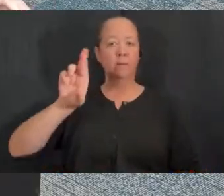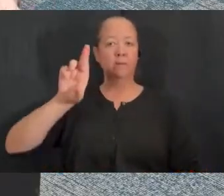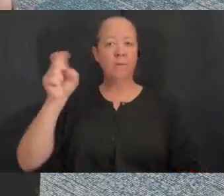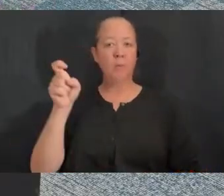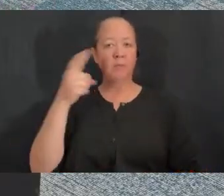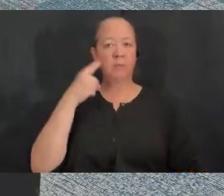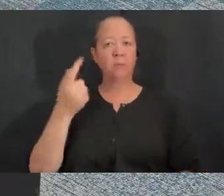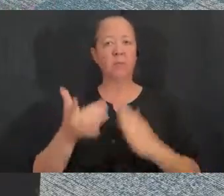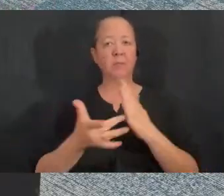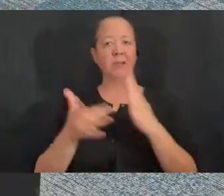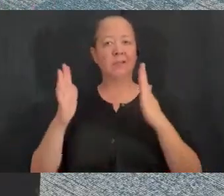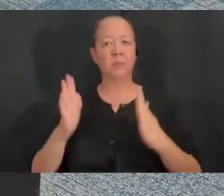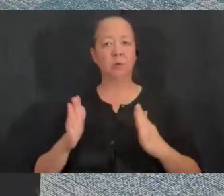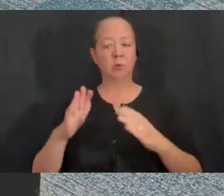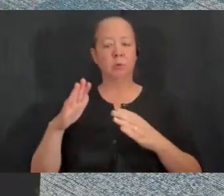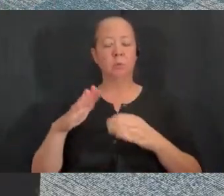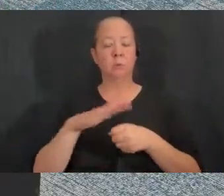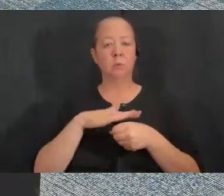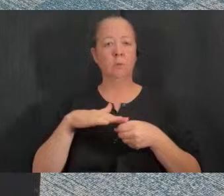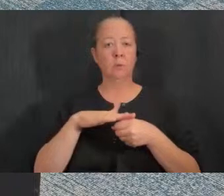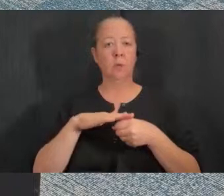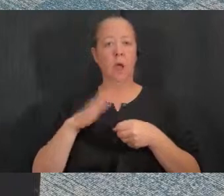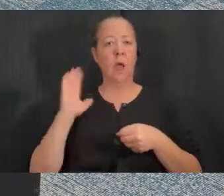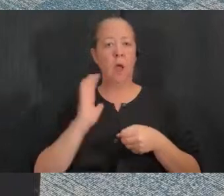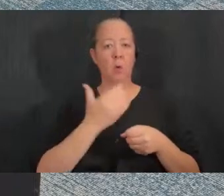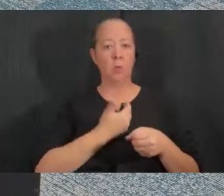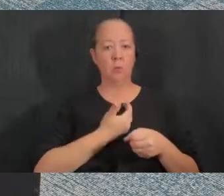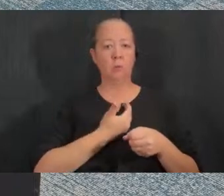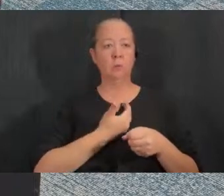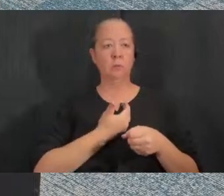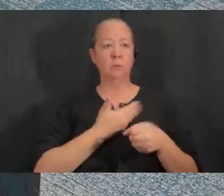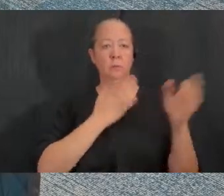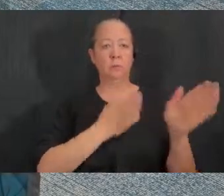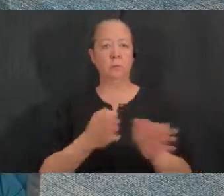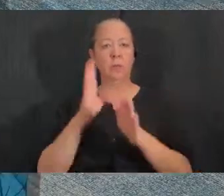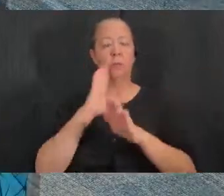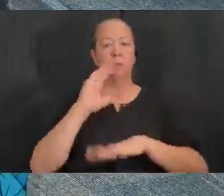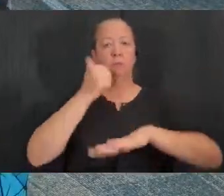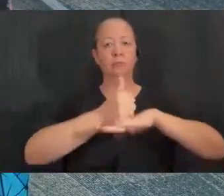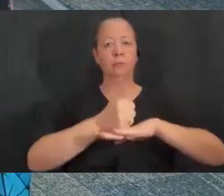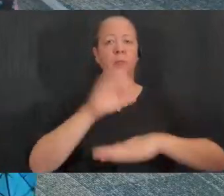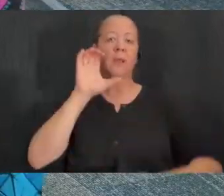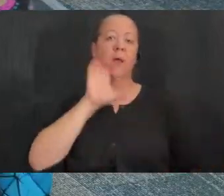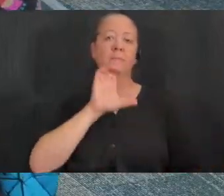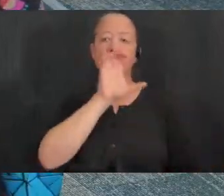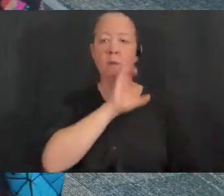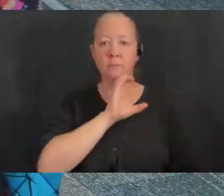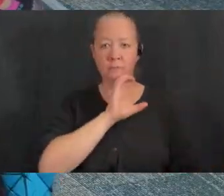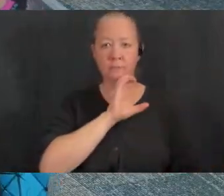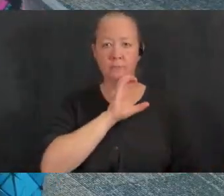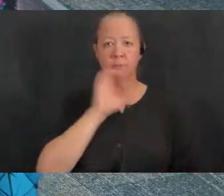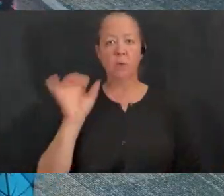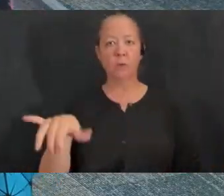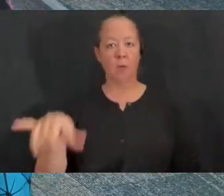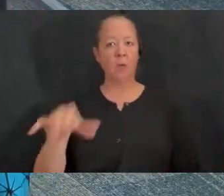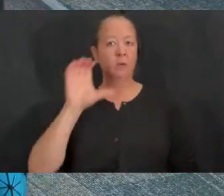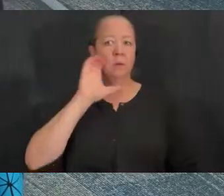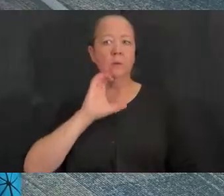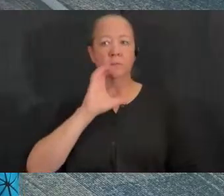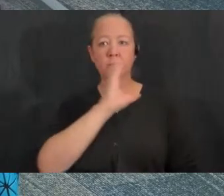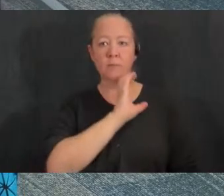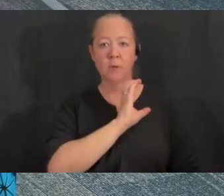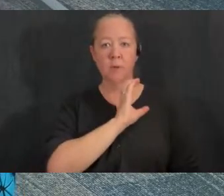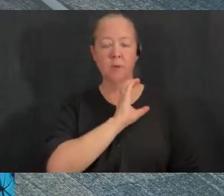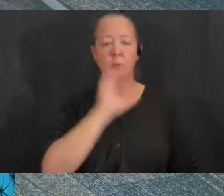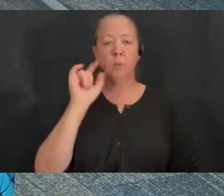area was located, our intent is to put in a cafe. And so that cafe, we will